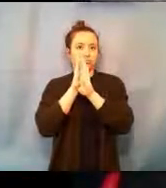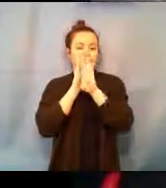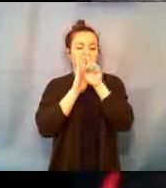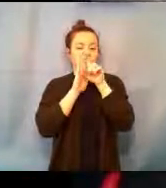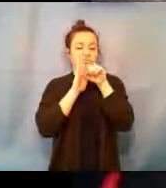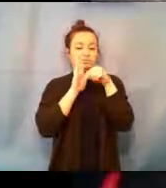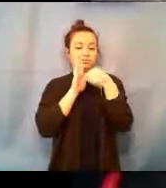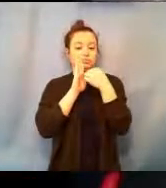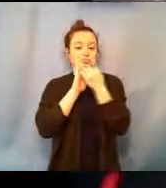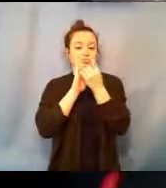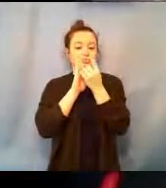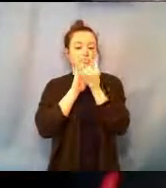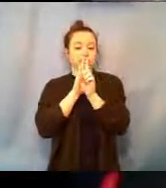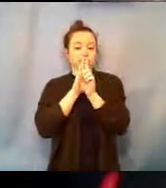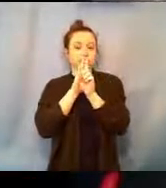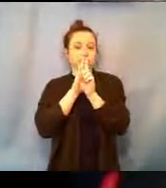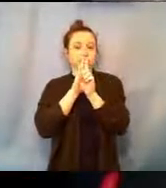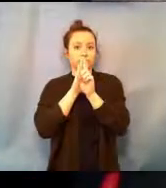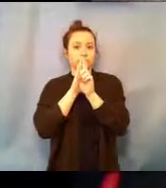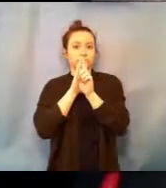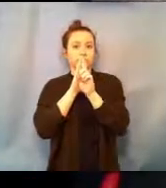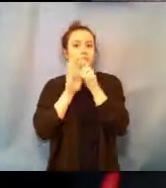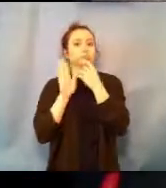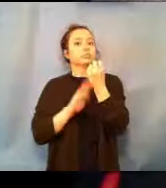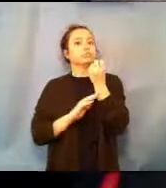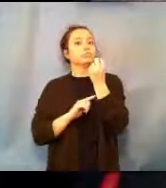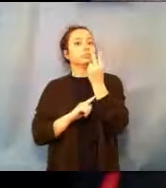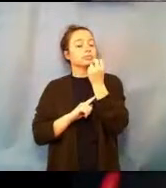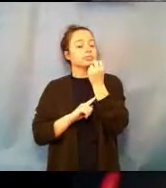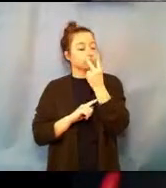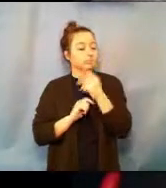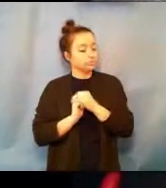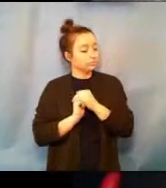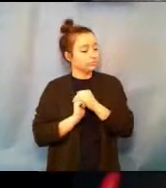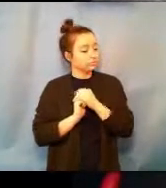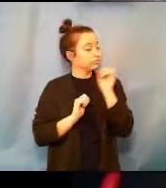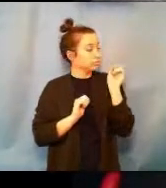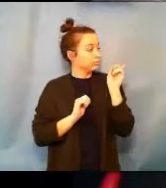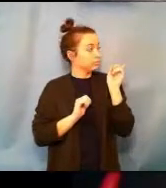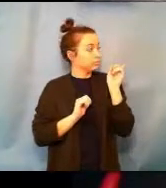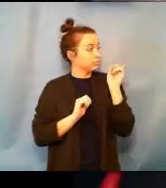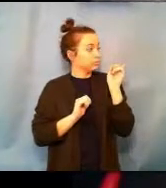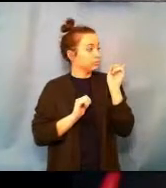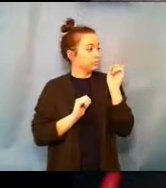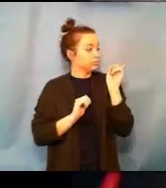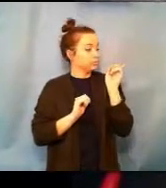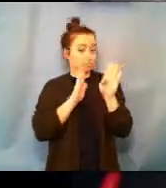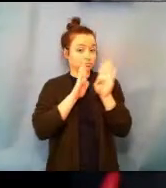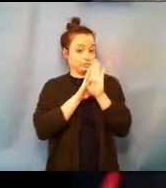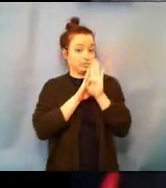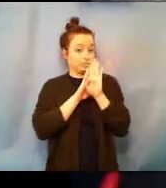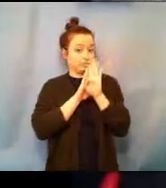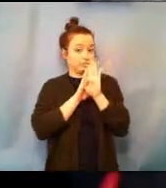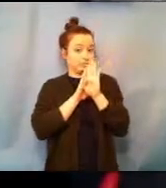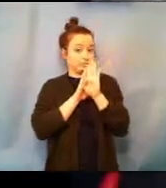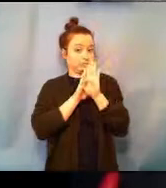hand points to the 12, he gets to say the number. So he is 12. My minute hand,